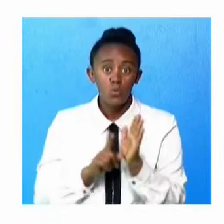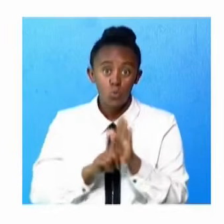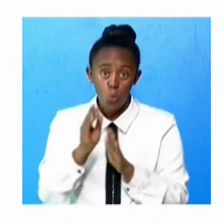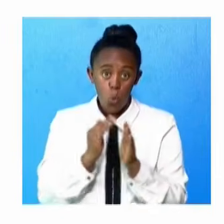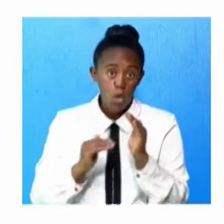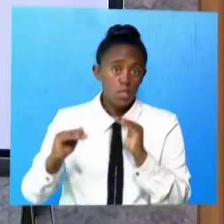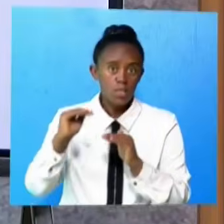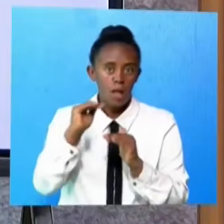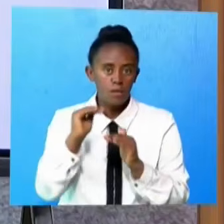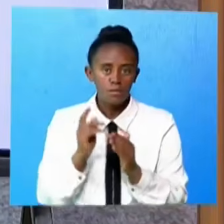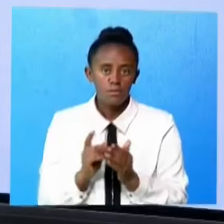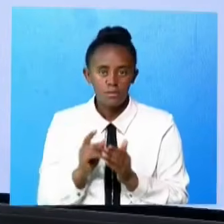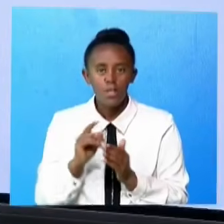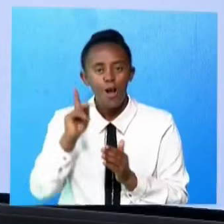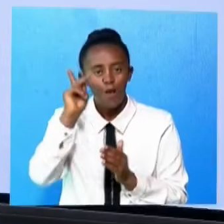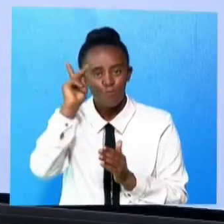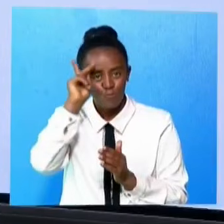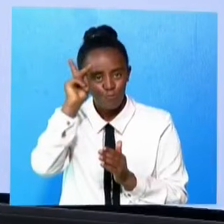Kasu.